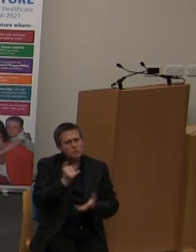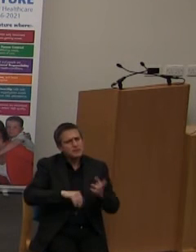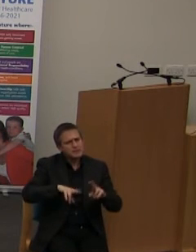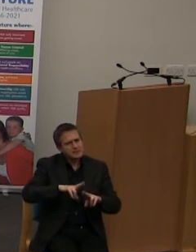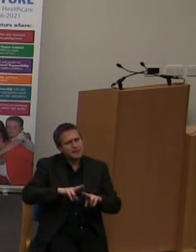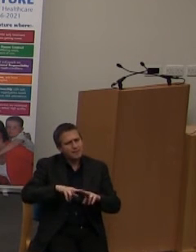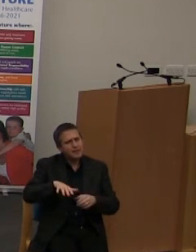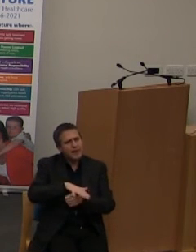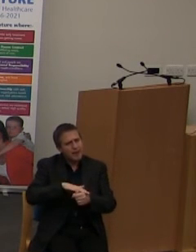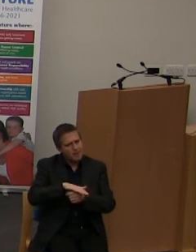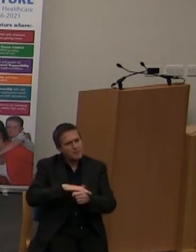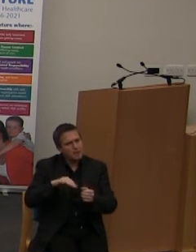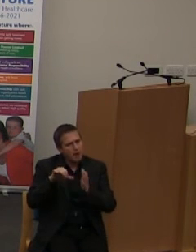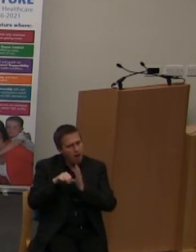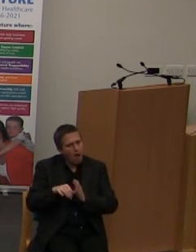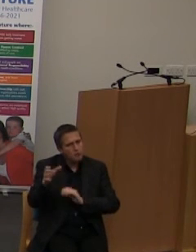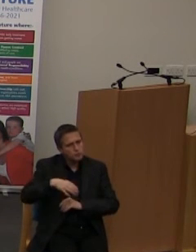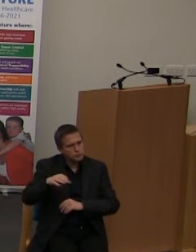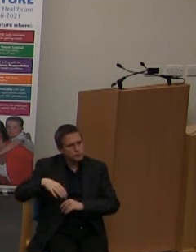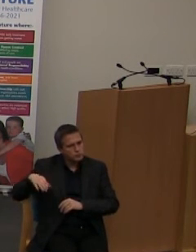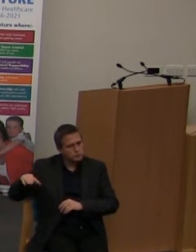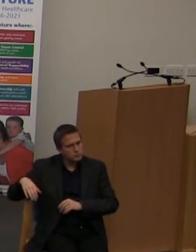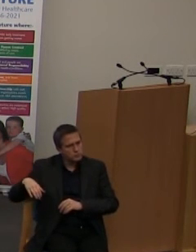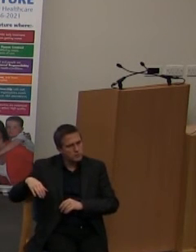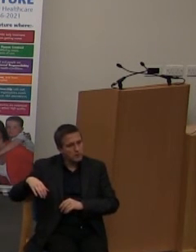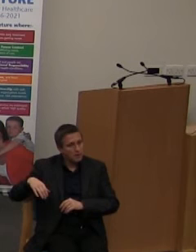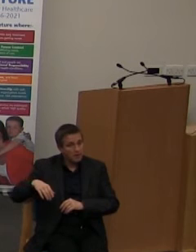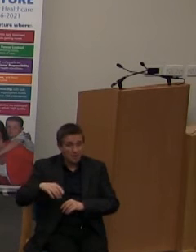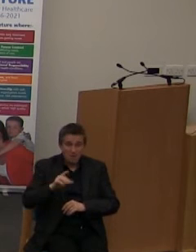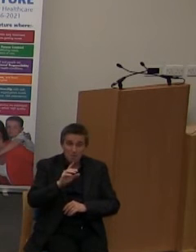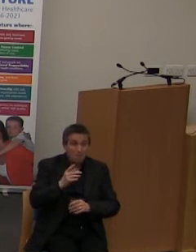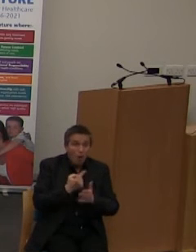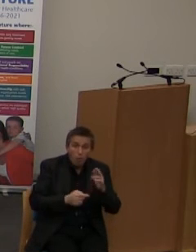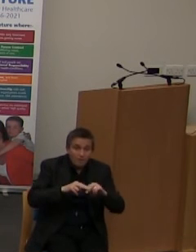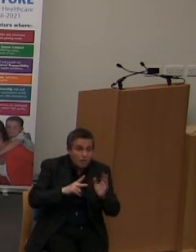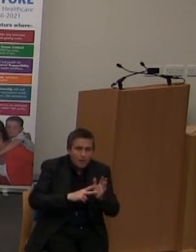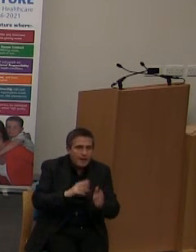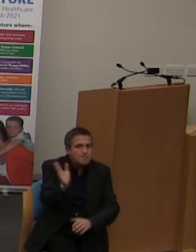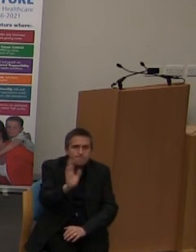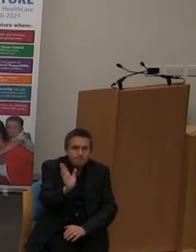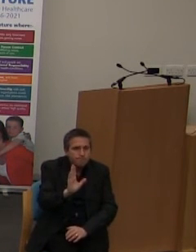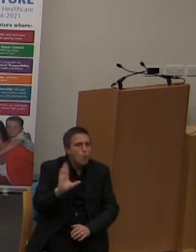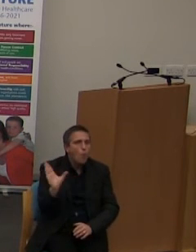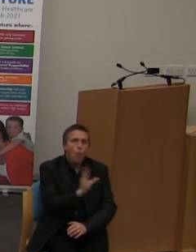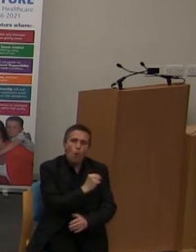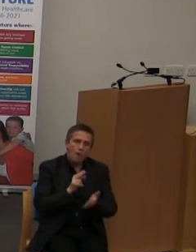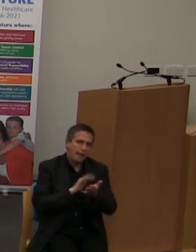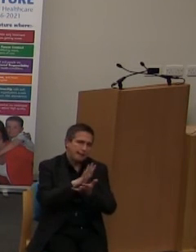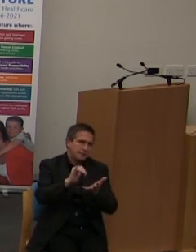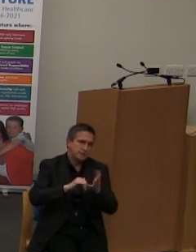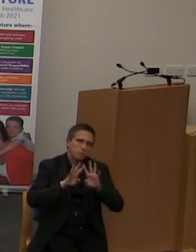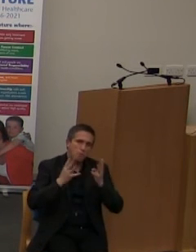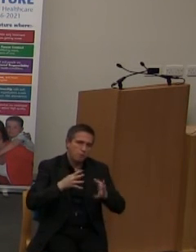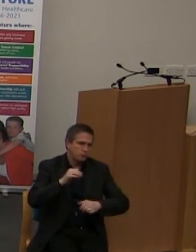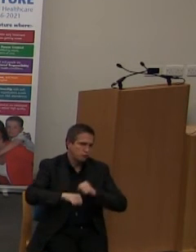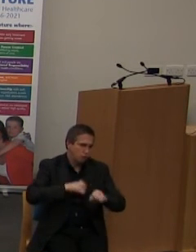recruitment. But the challenges that are faced are challenges across Scotland, not just challenges that